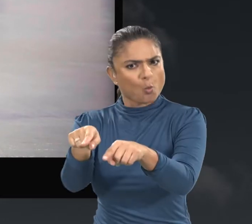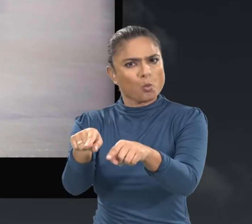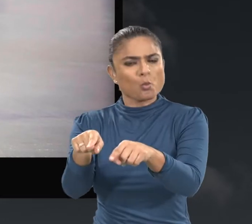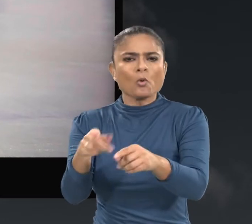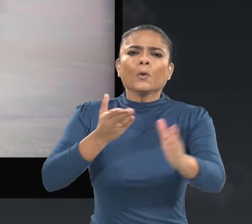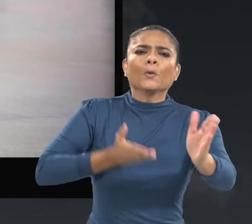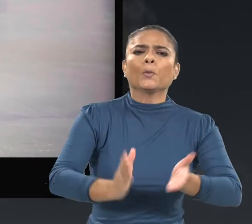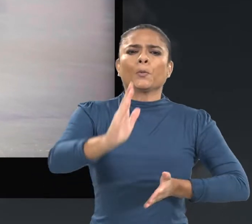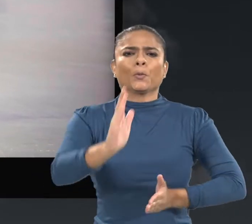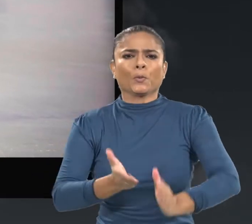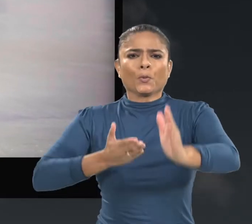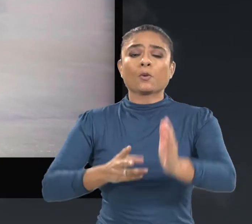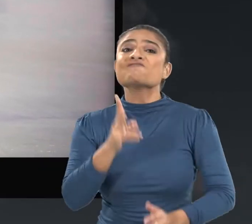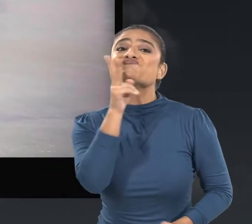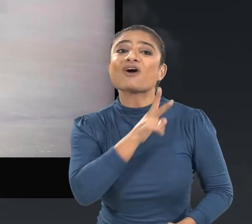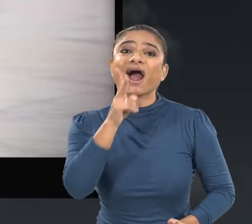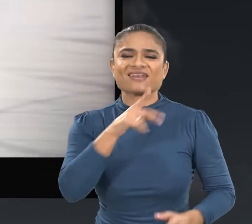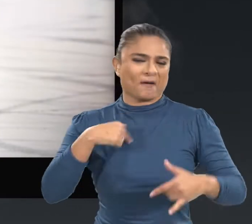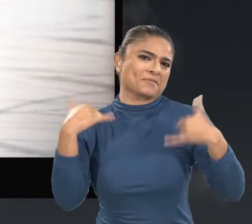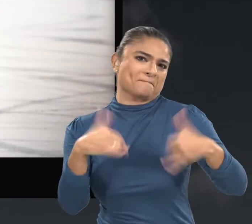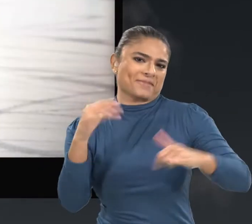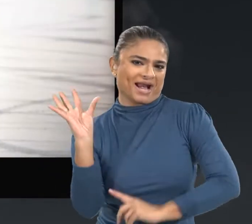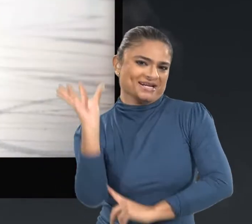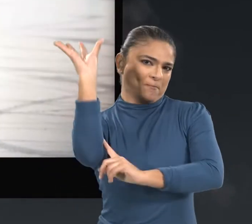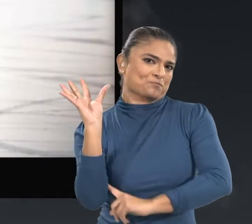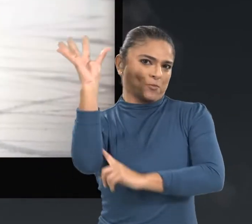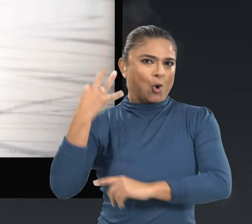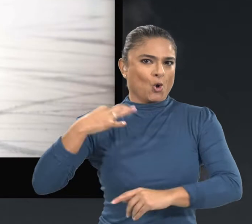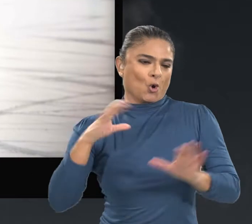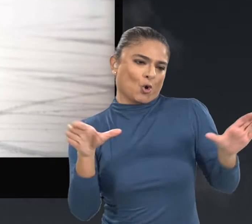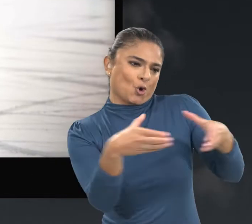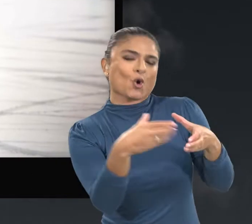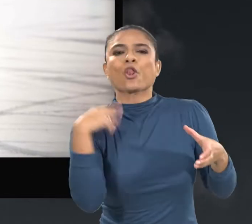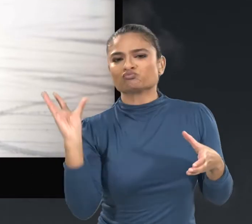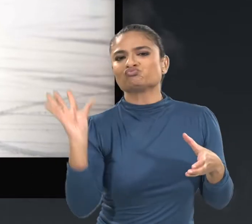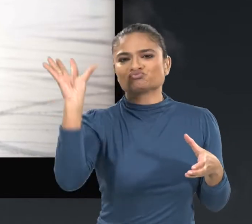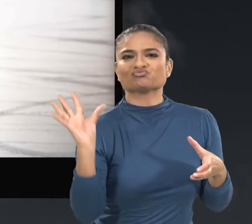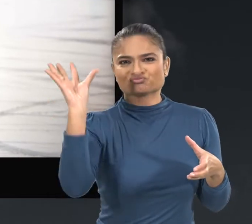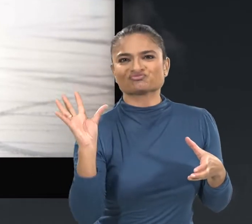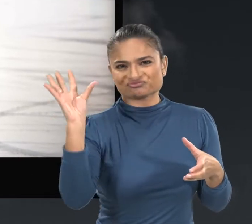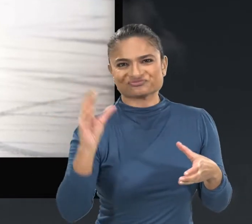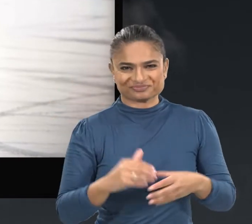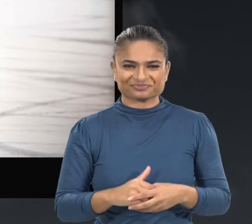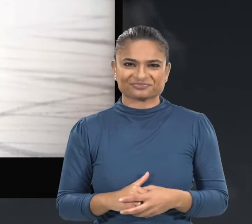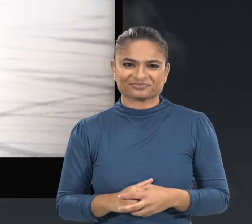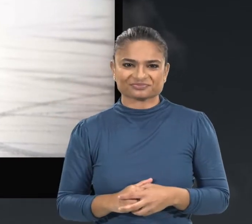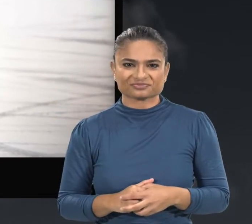the school every Thursday, and every Friday I would play with netball with the